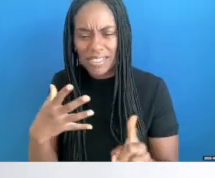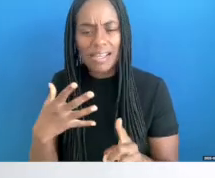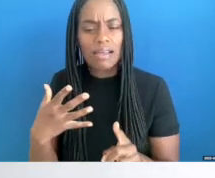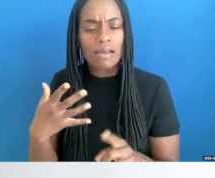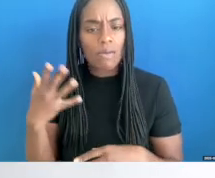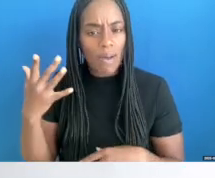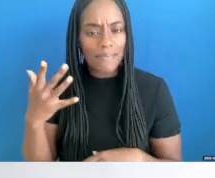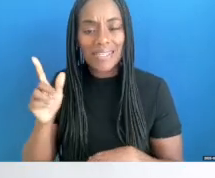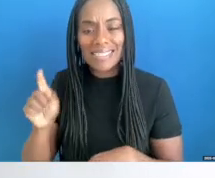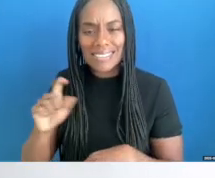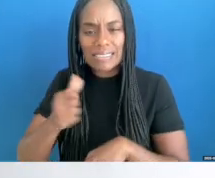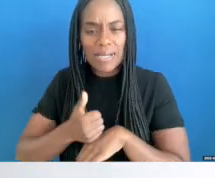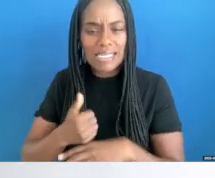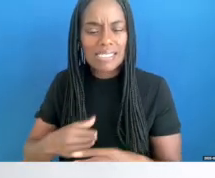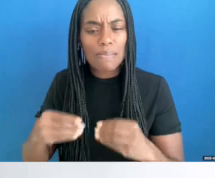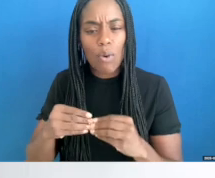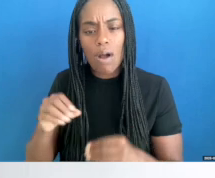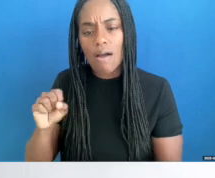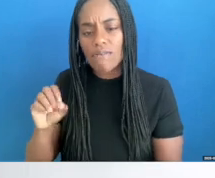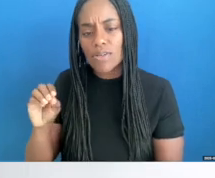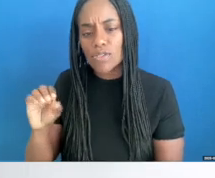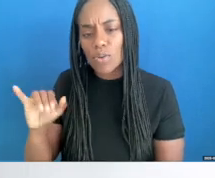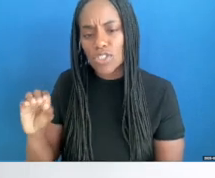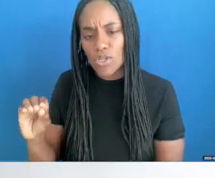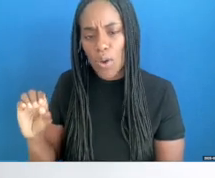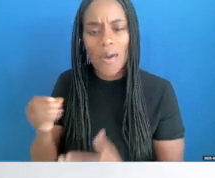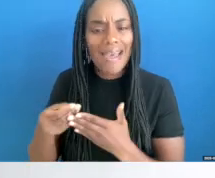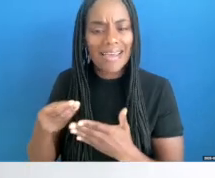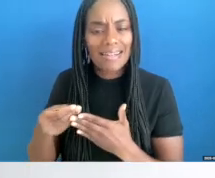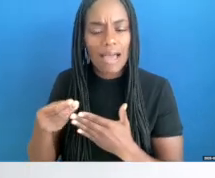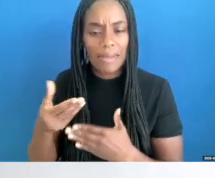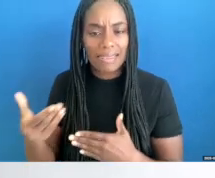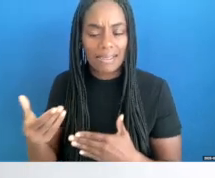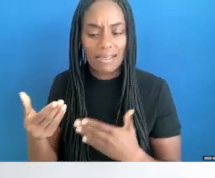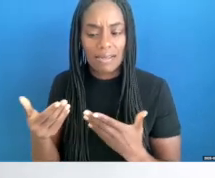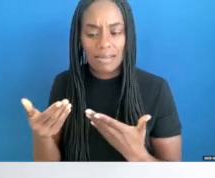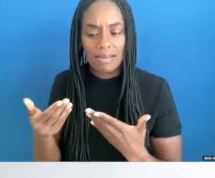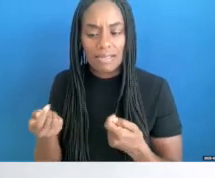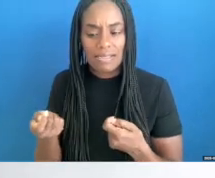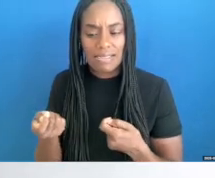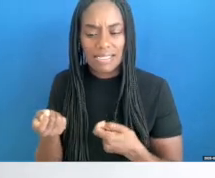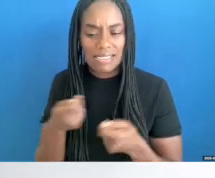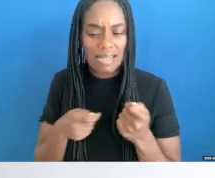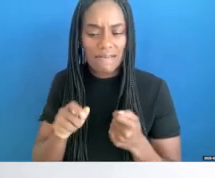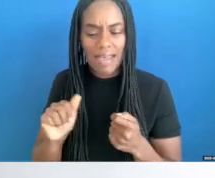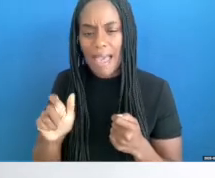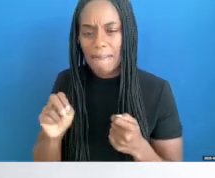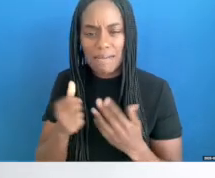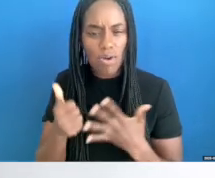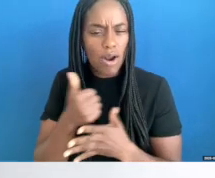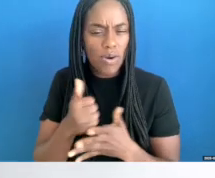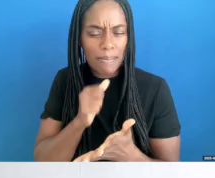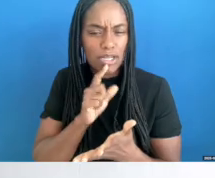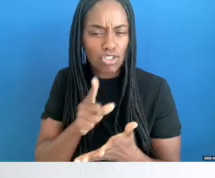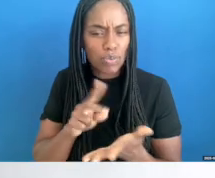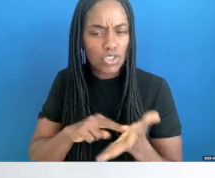of a socioeconomic thing rather than like a administrative priority. So I'm not really sure what